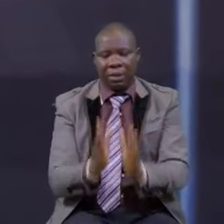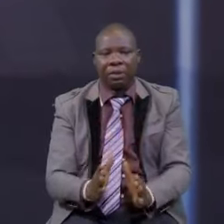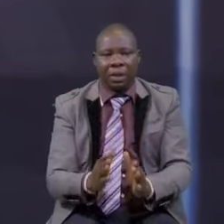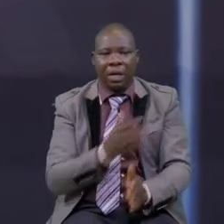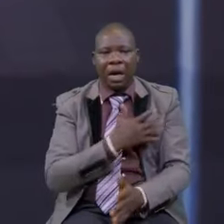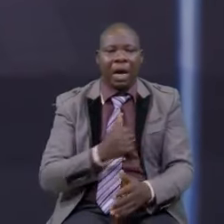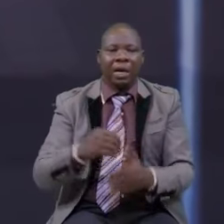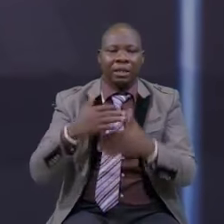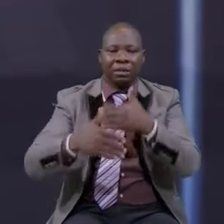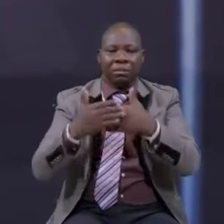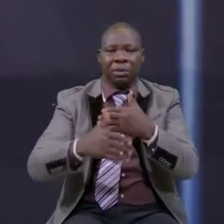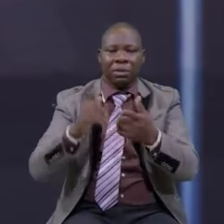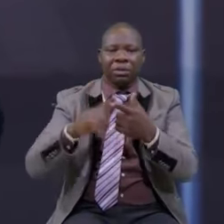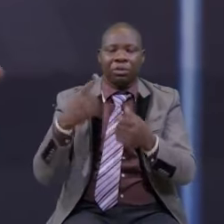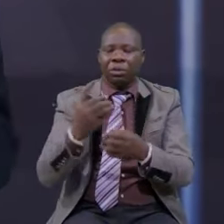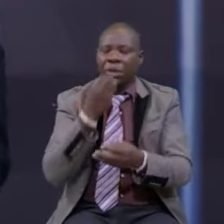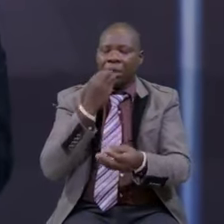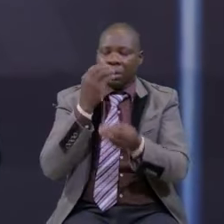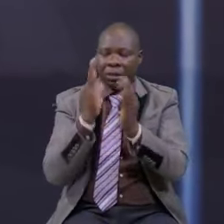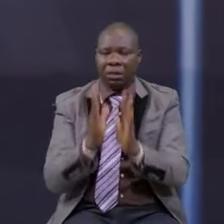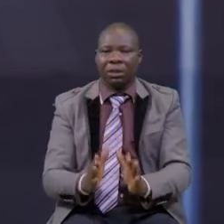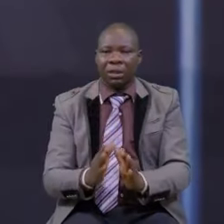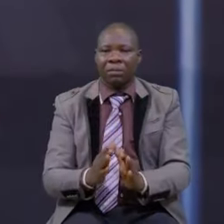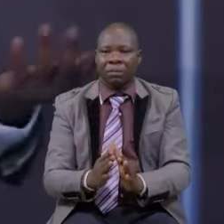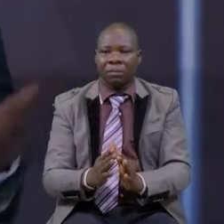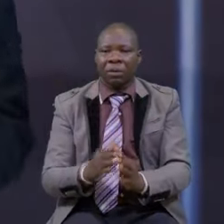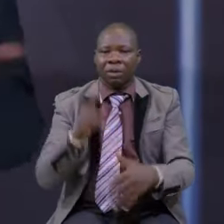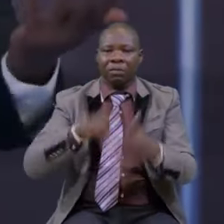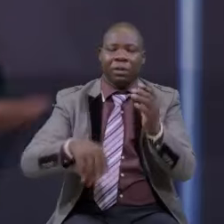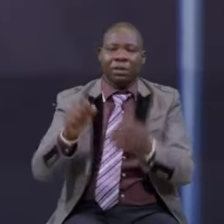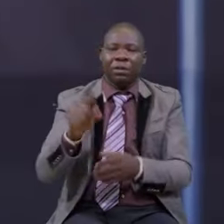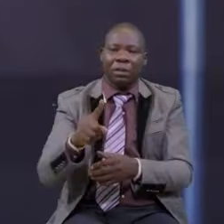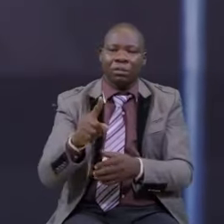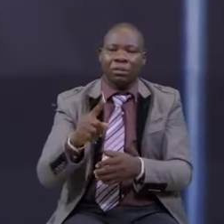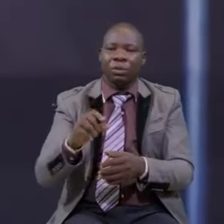and bread to the eater. It says in verse 11, it says,